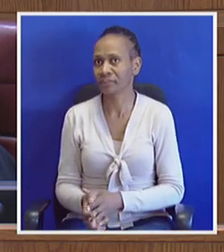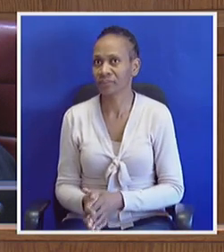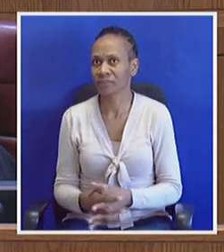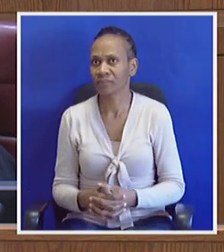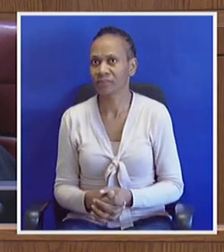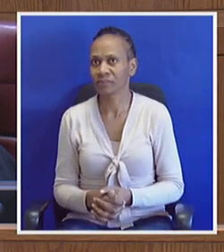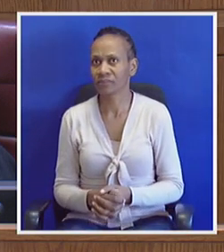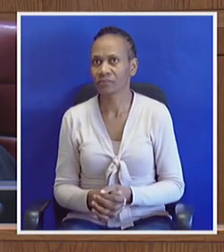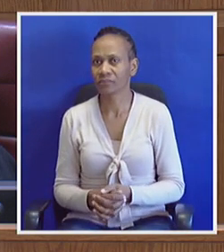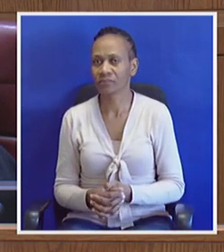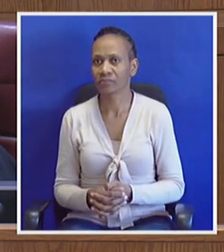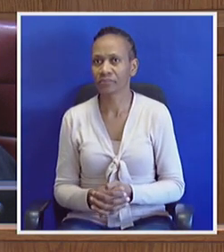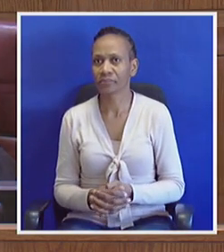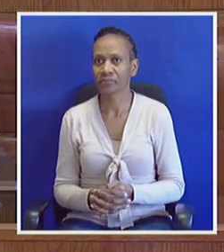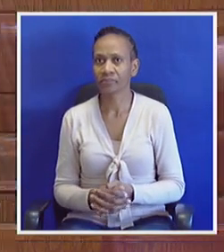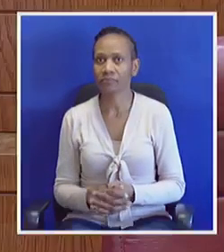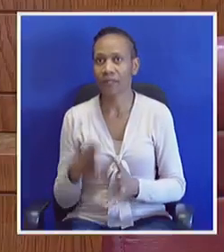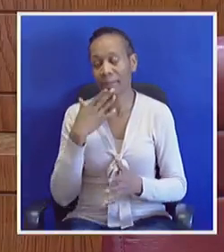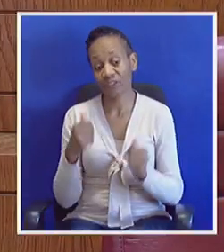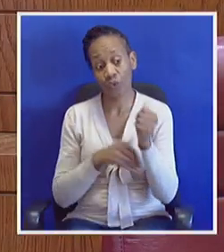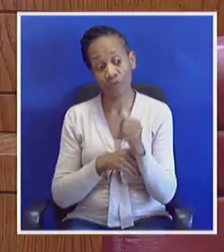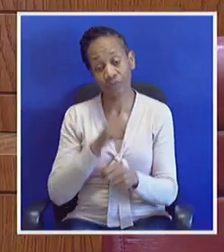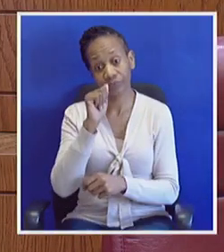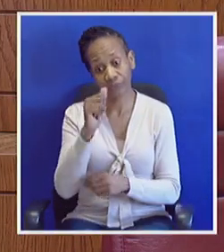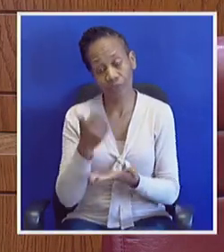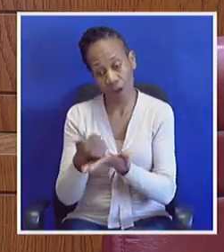By your kind office to locate.